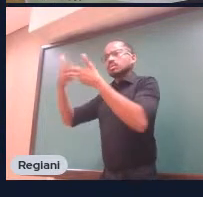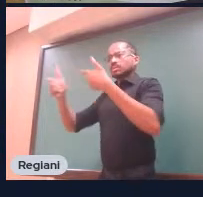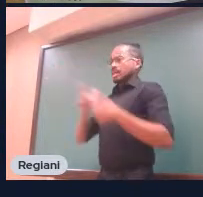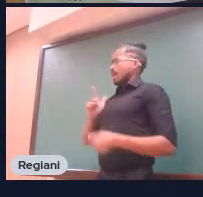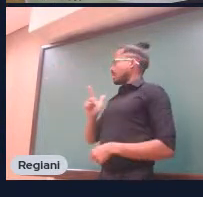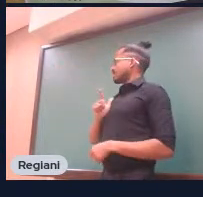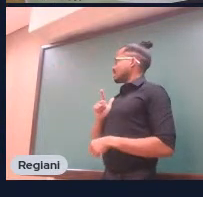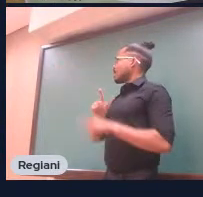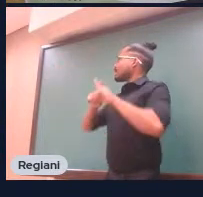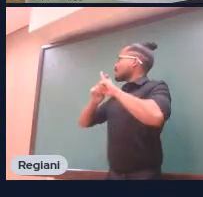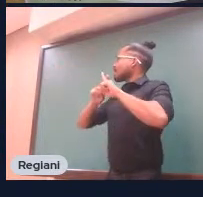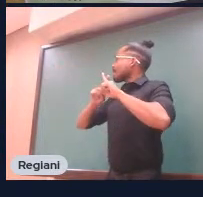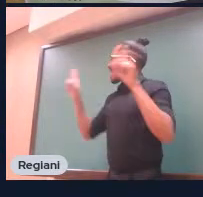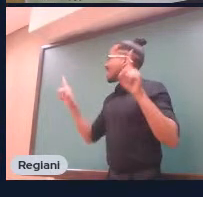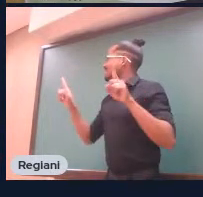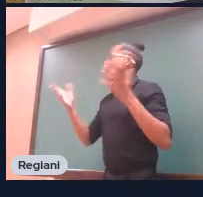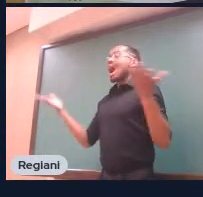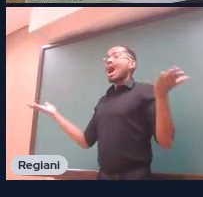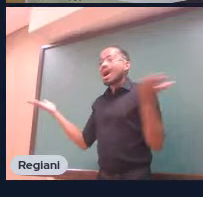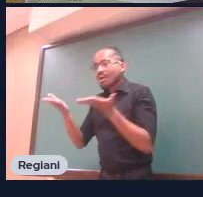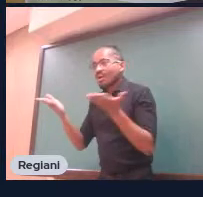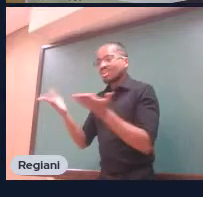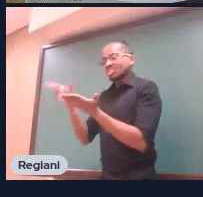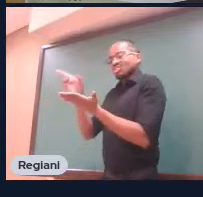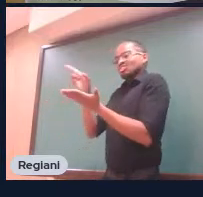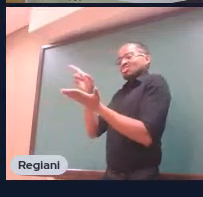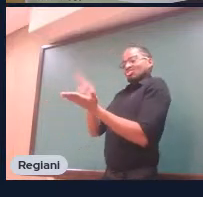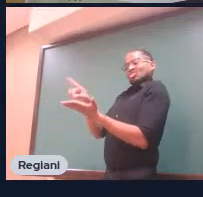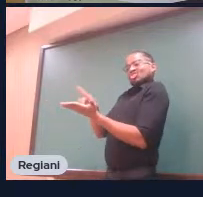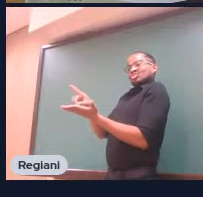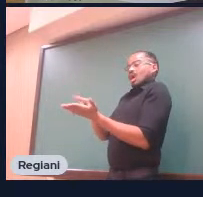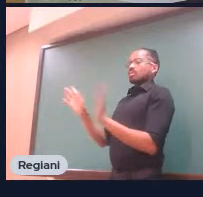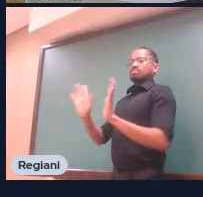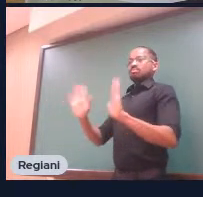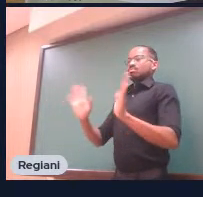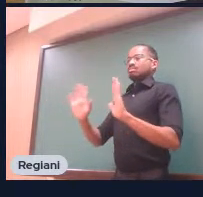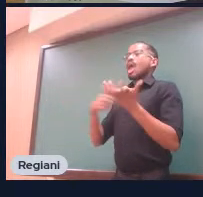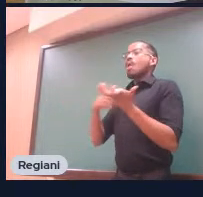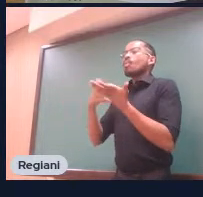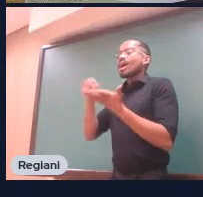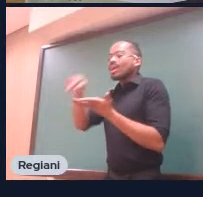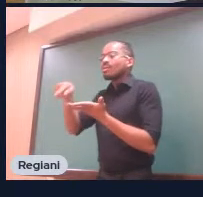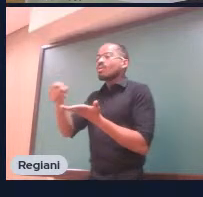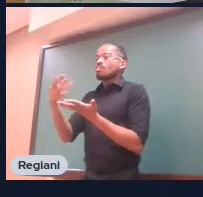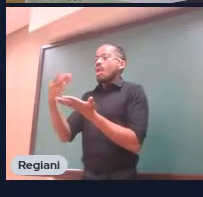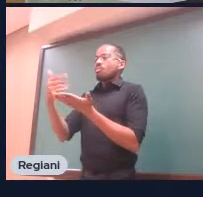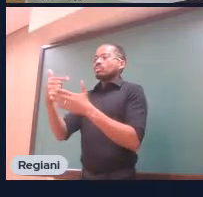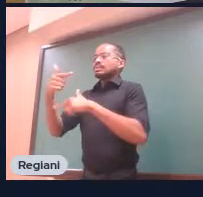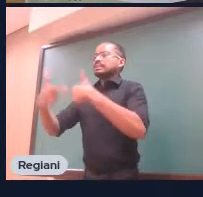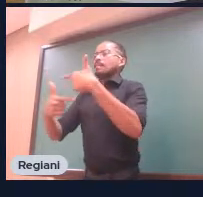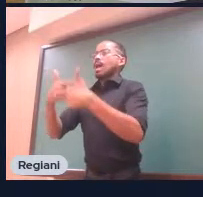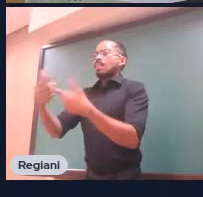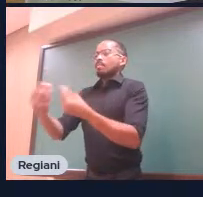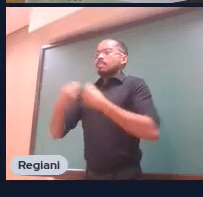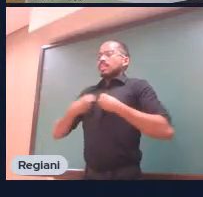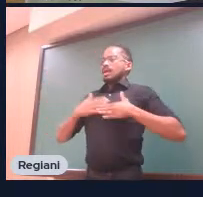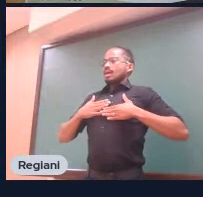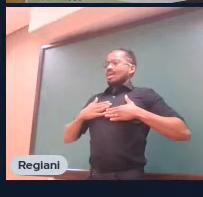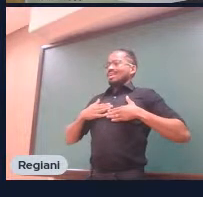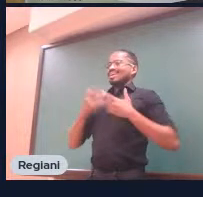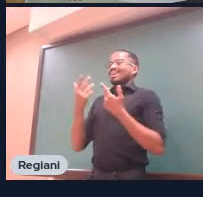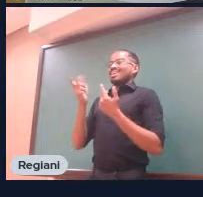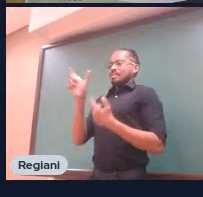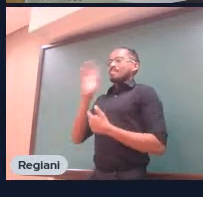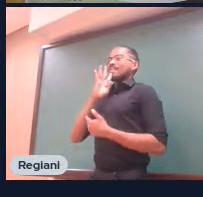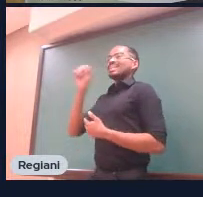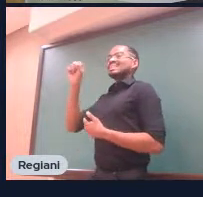true service. We go from a static product to a true service. Users will decide